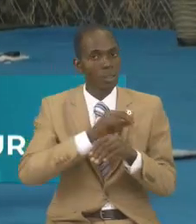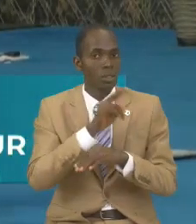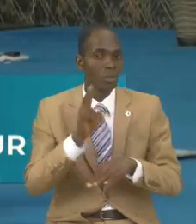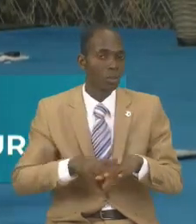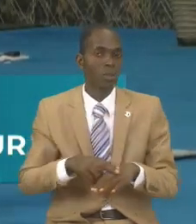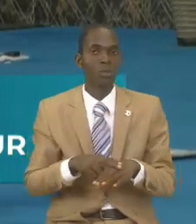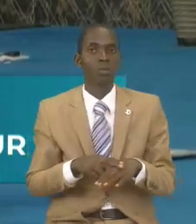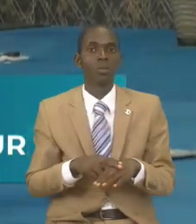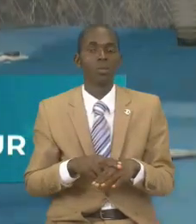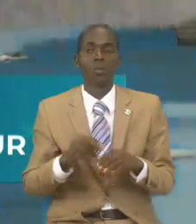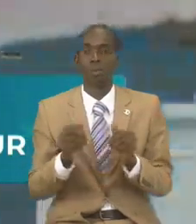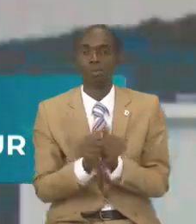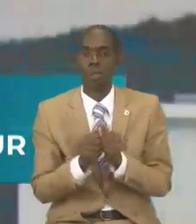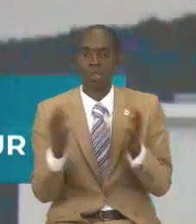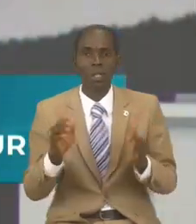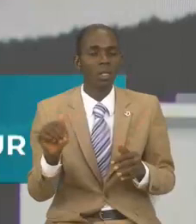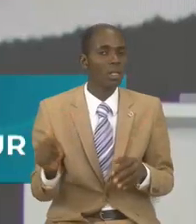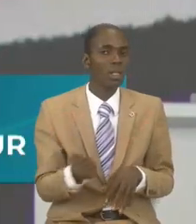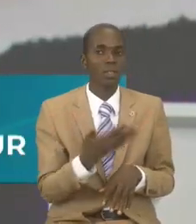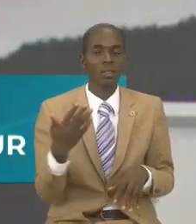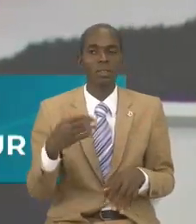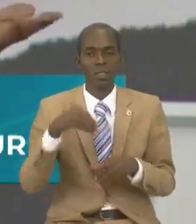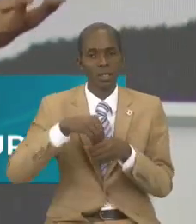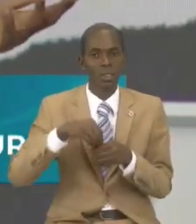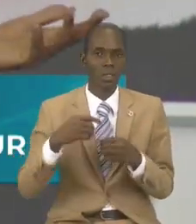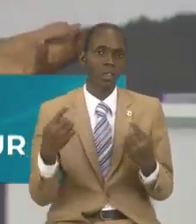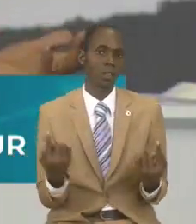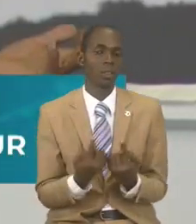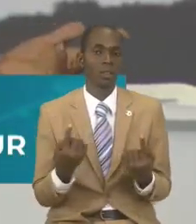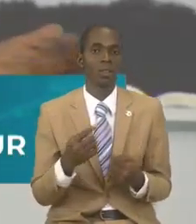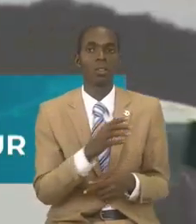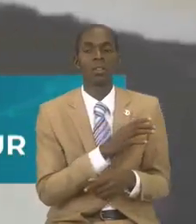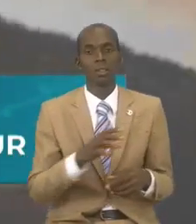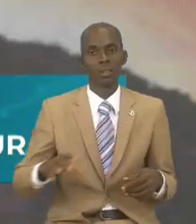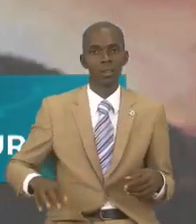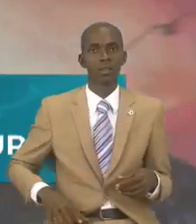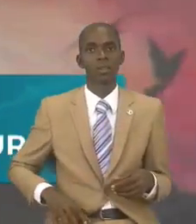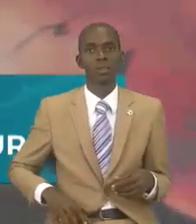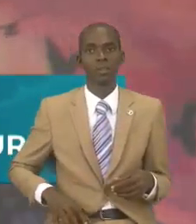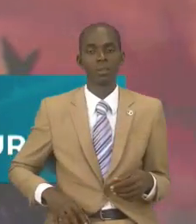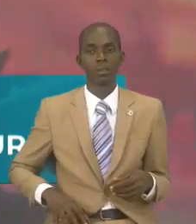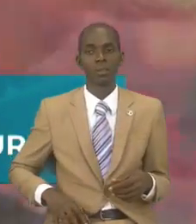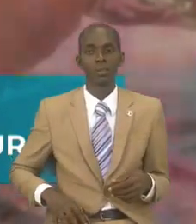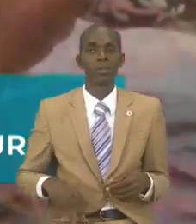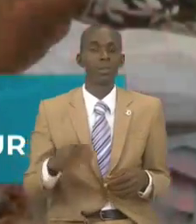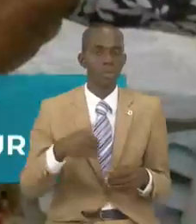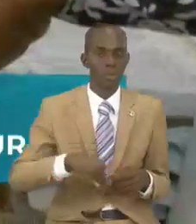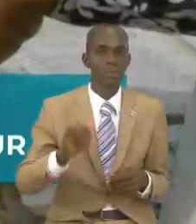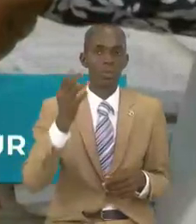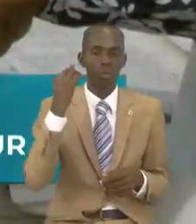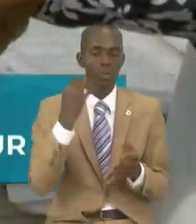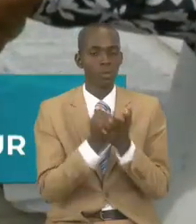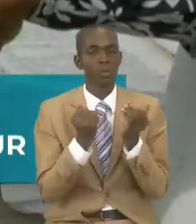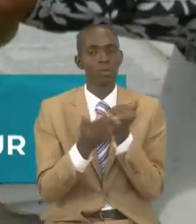depravity, without any known sin, Christ still was crucified.